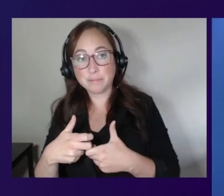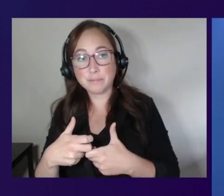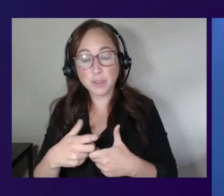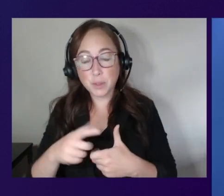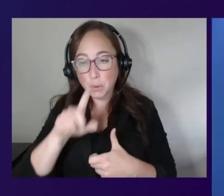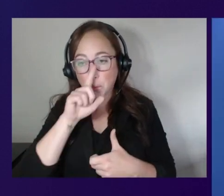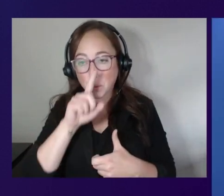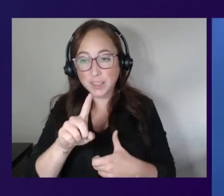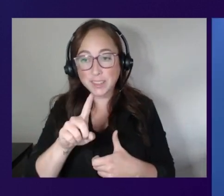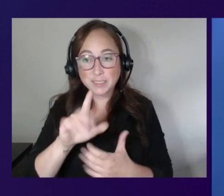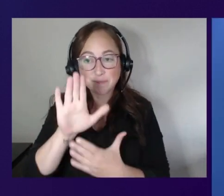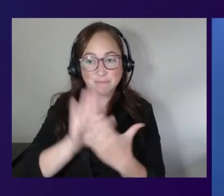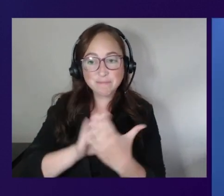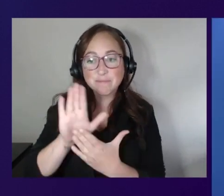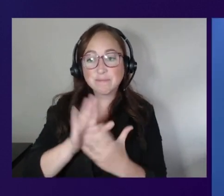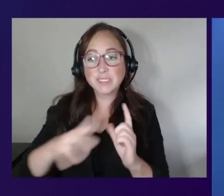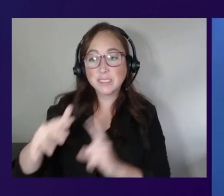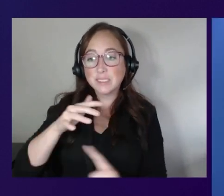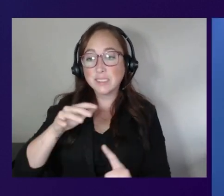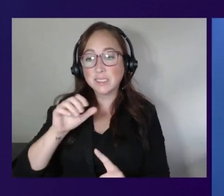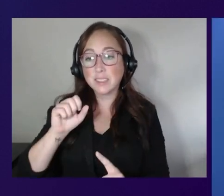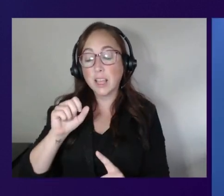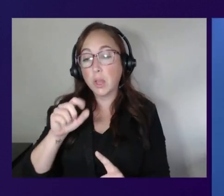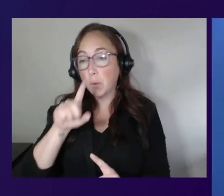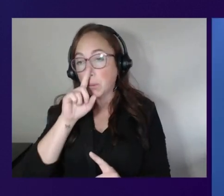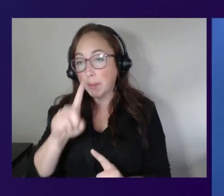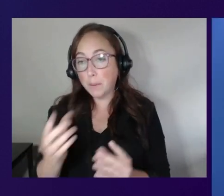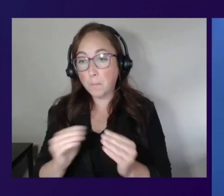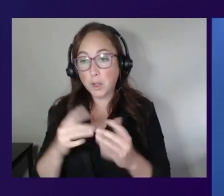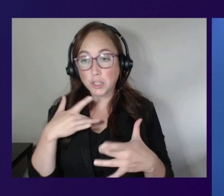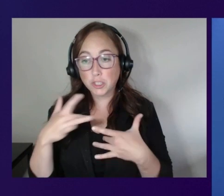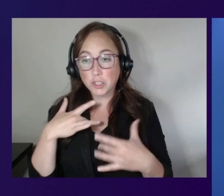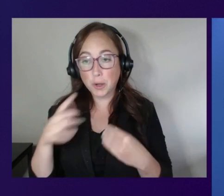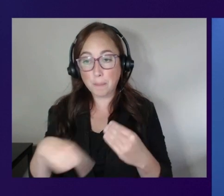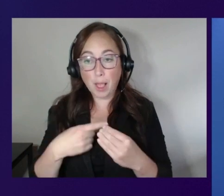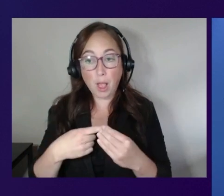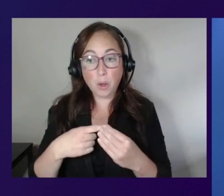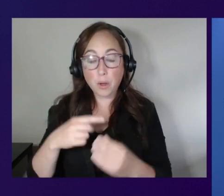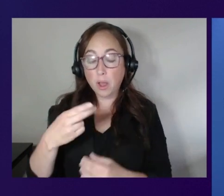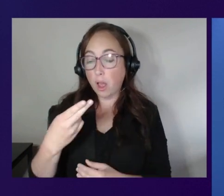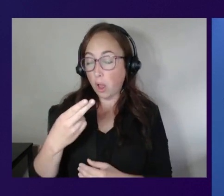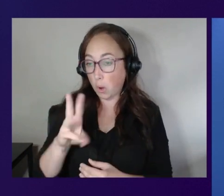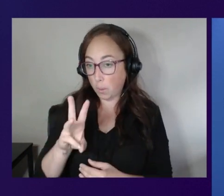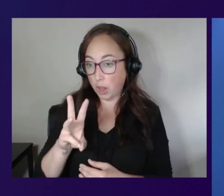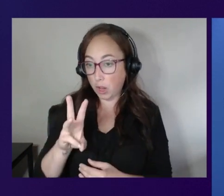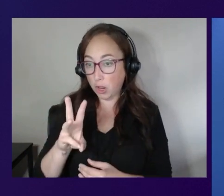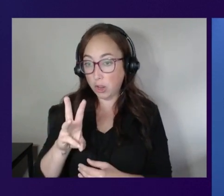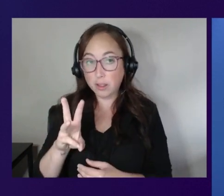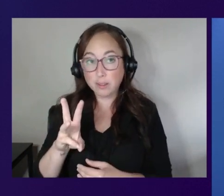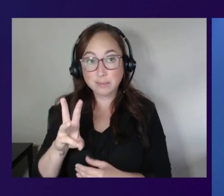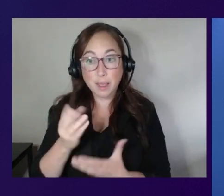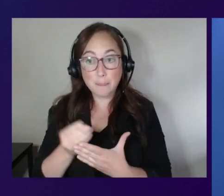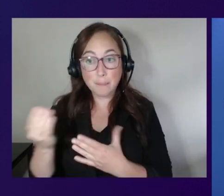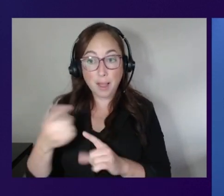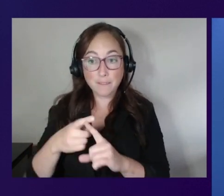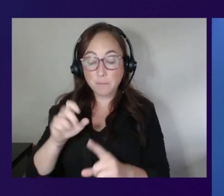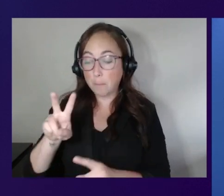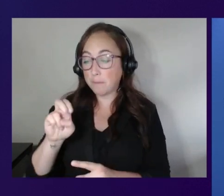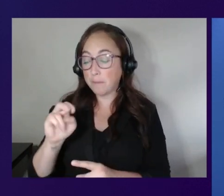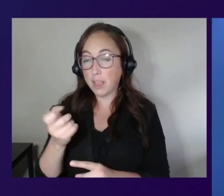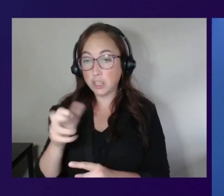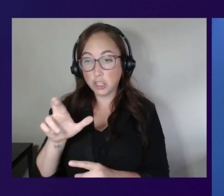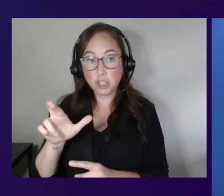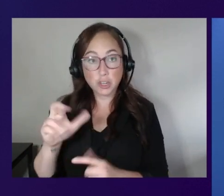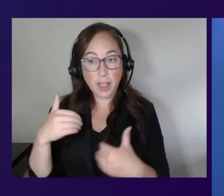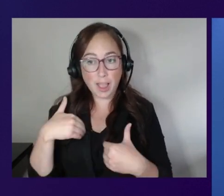like you said earlier, Hassan, you're more concerned about like the hardware side and buying from a vendor, and there's limitations